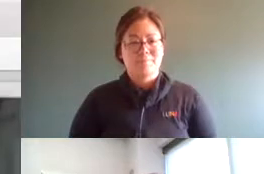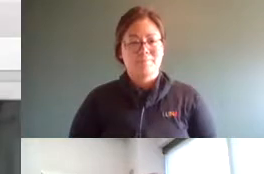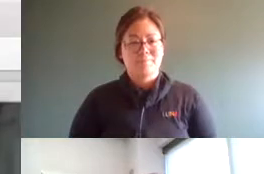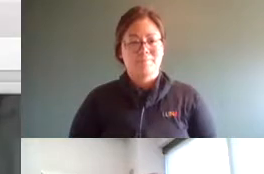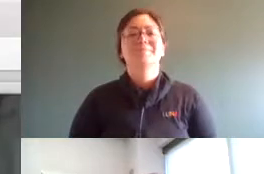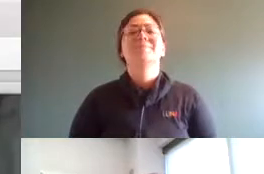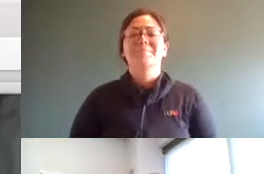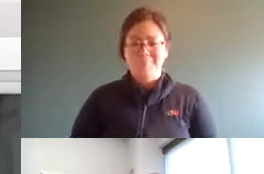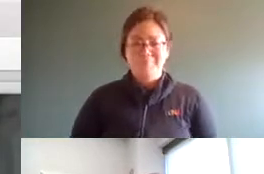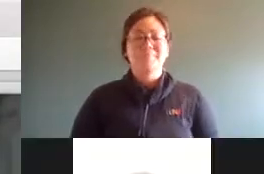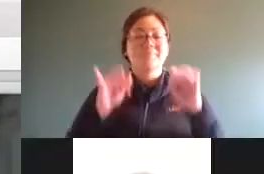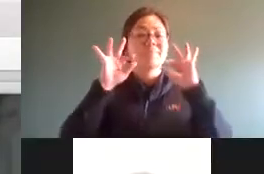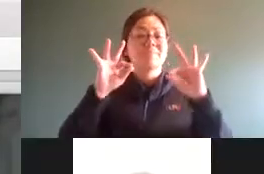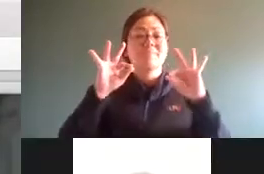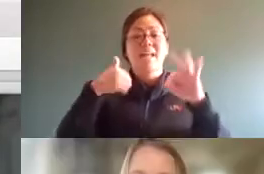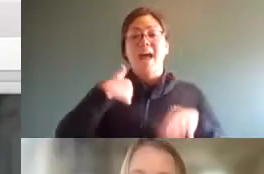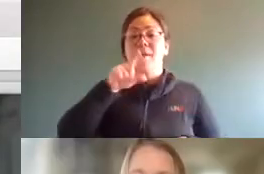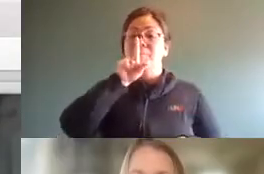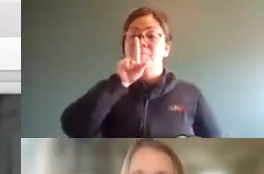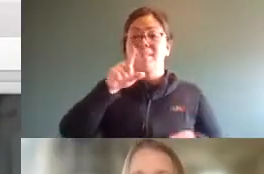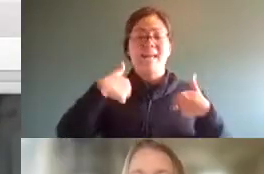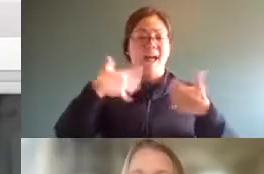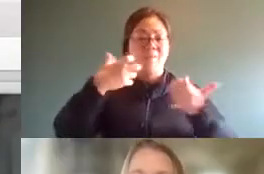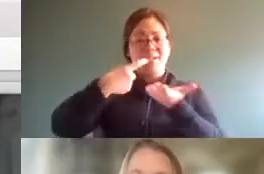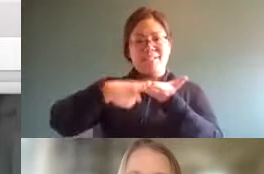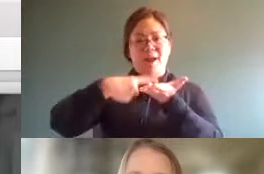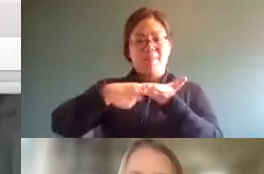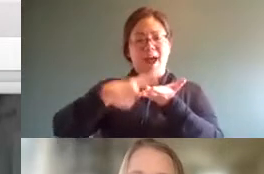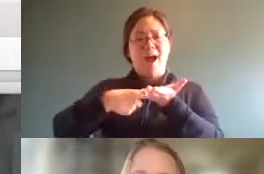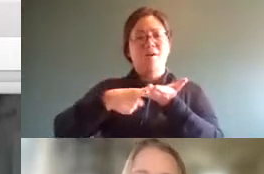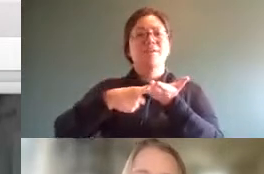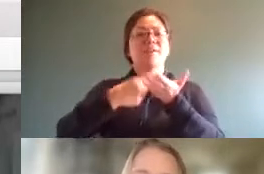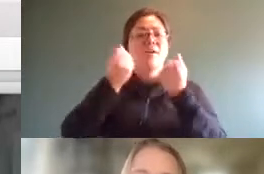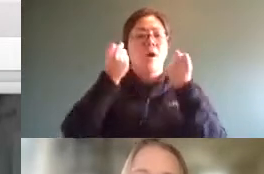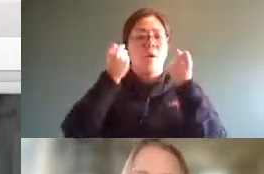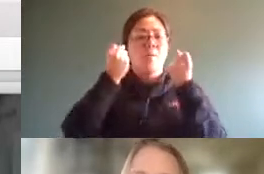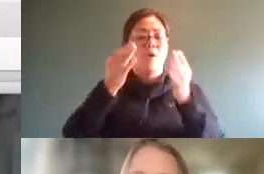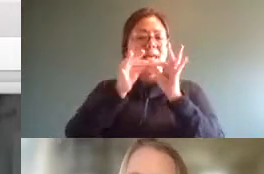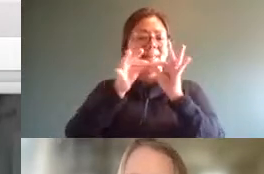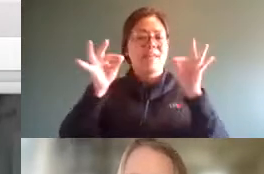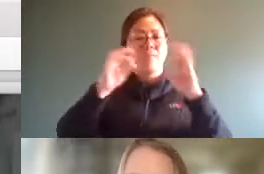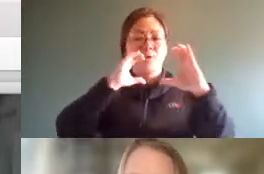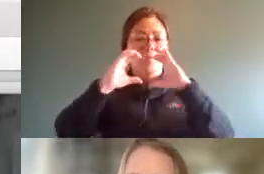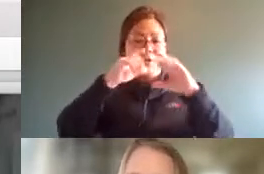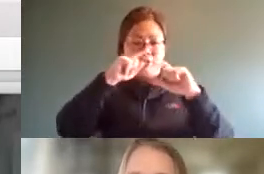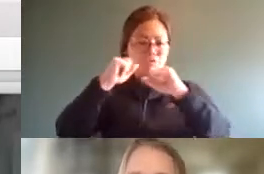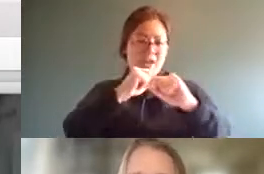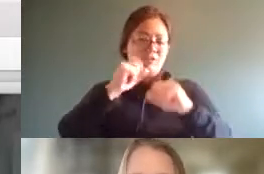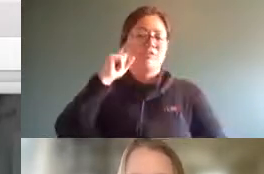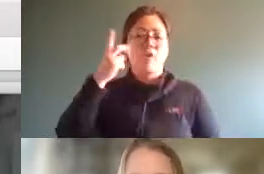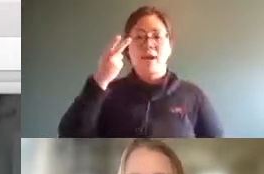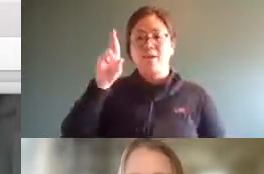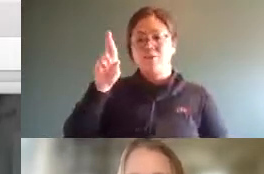All right, so what I really wanted to talk about are, multilingual communication strategies for